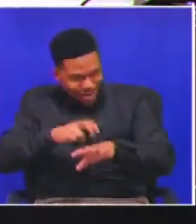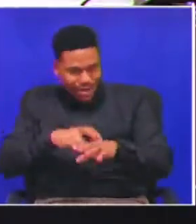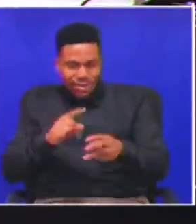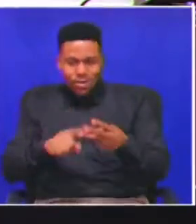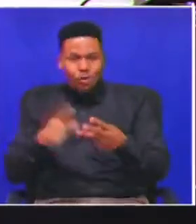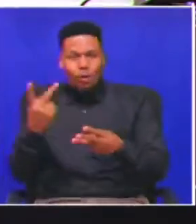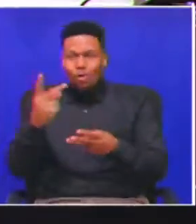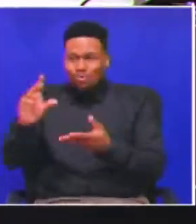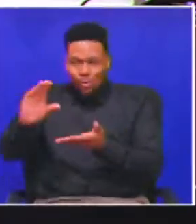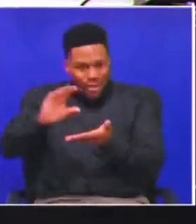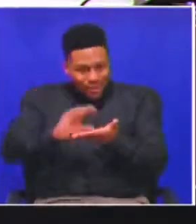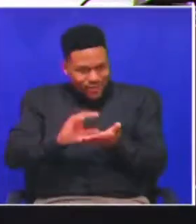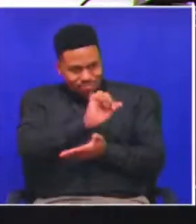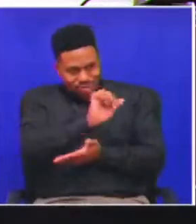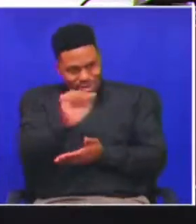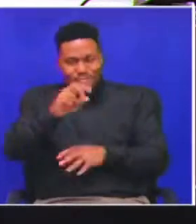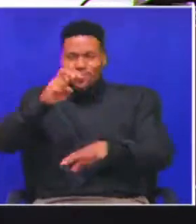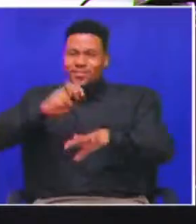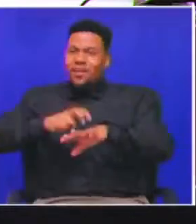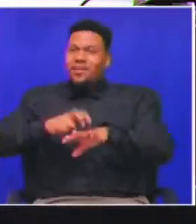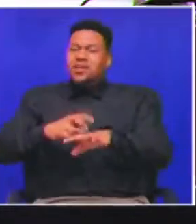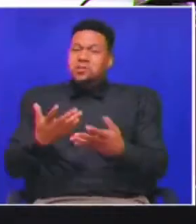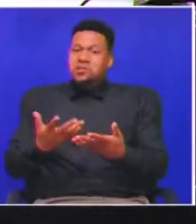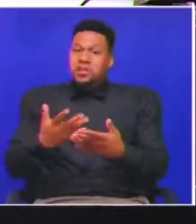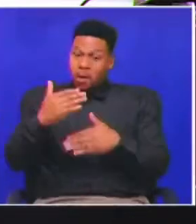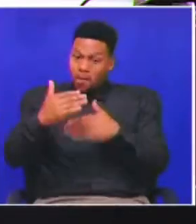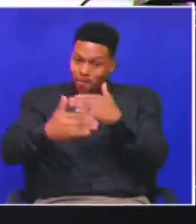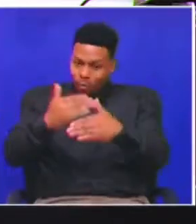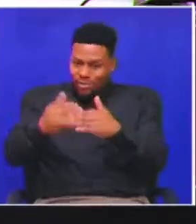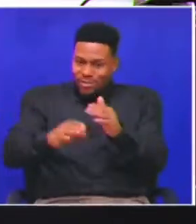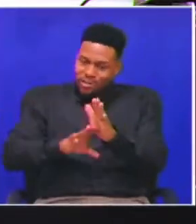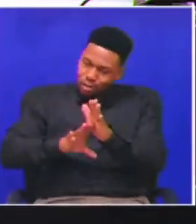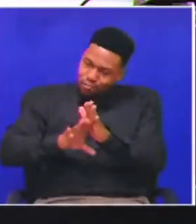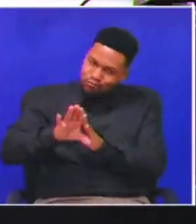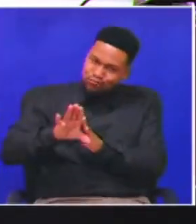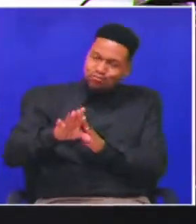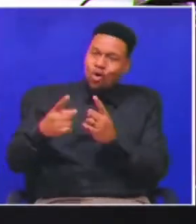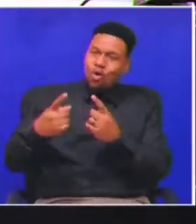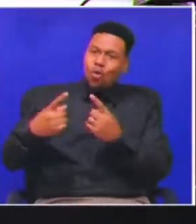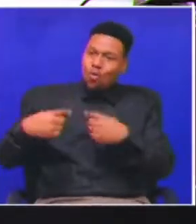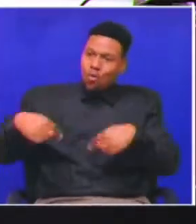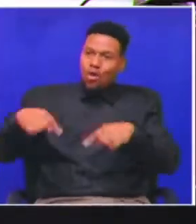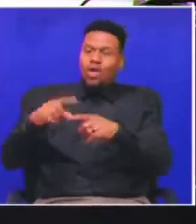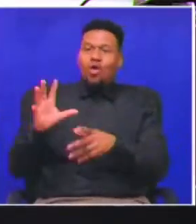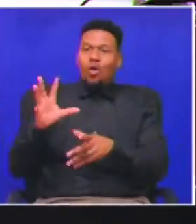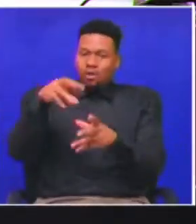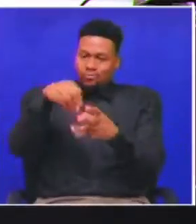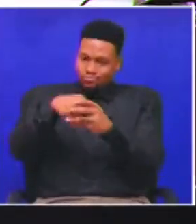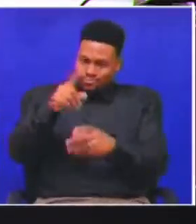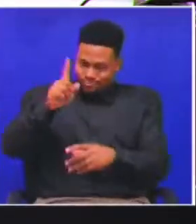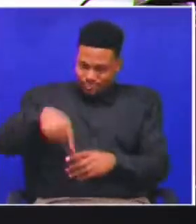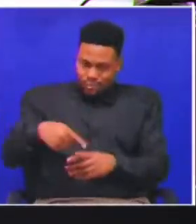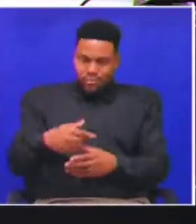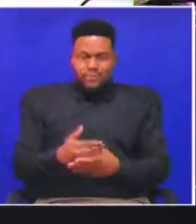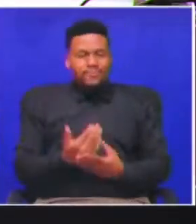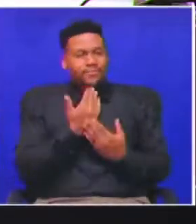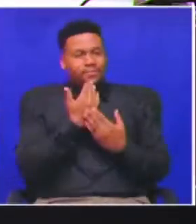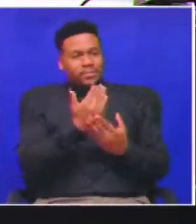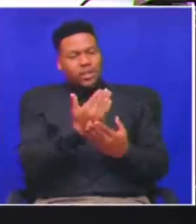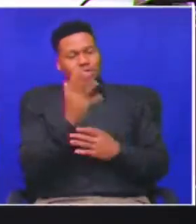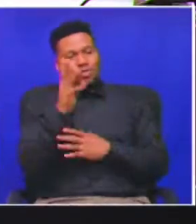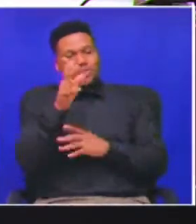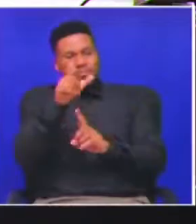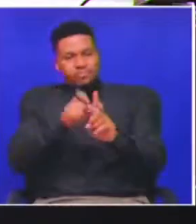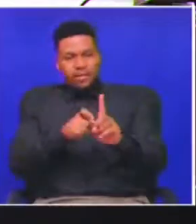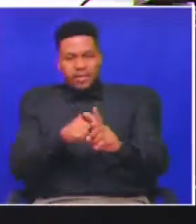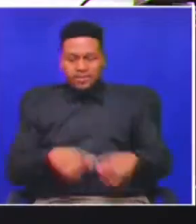the very progressive process that we should all embark upon moving forward. Thank you, Honorable Speaker. The first